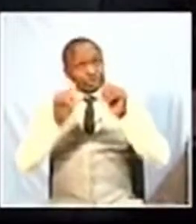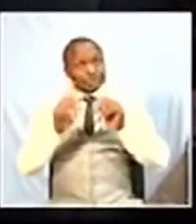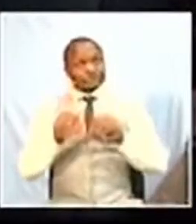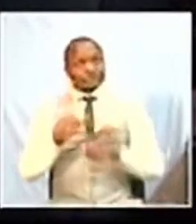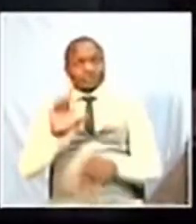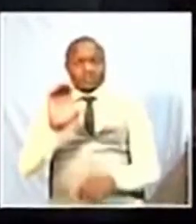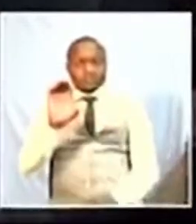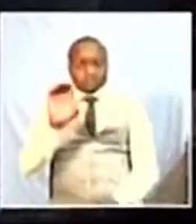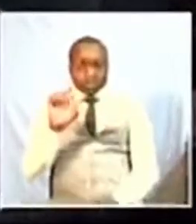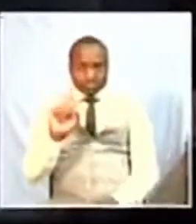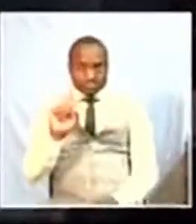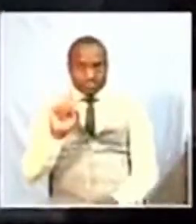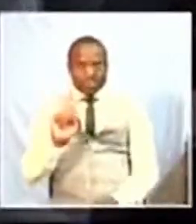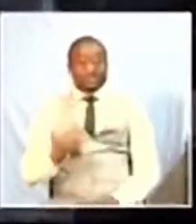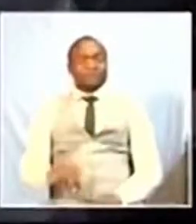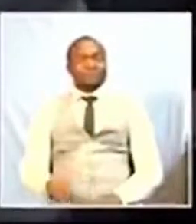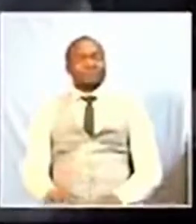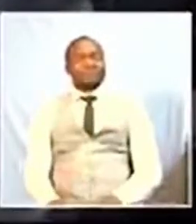Yes.